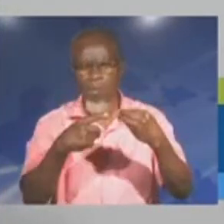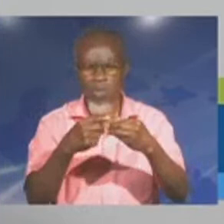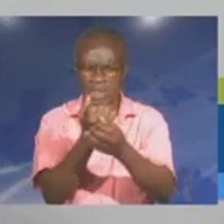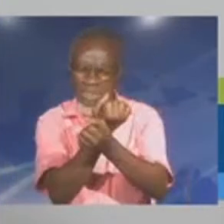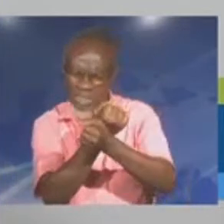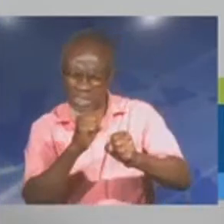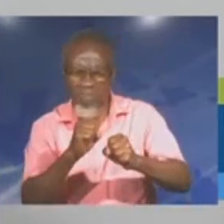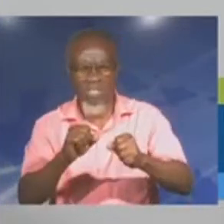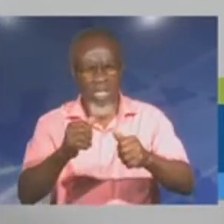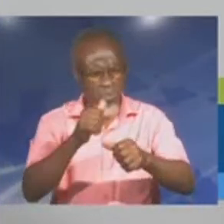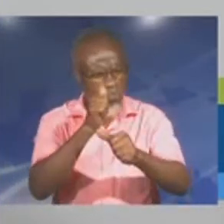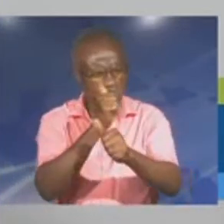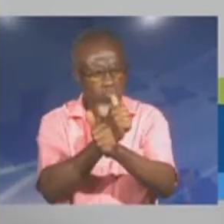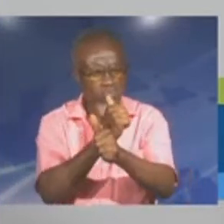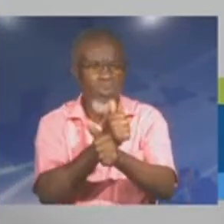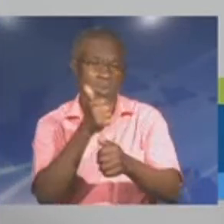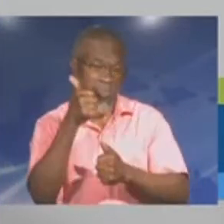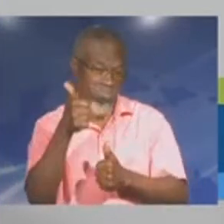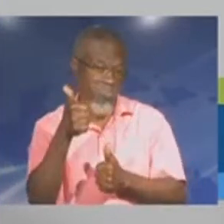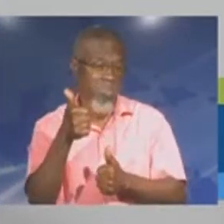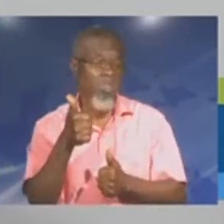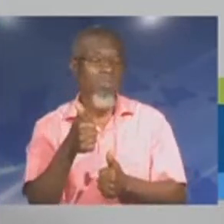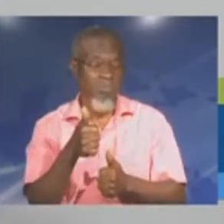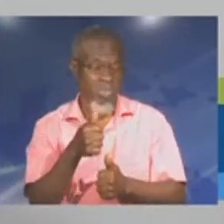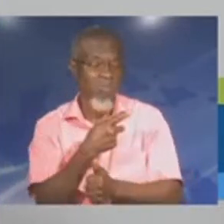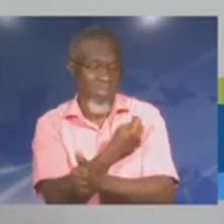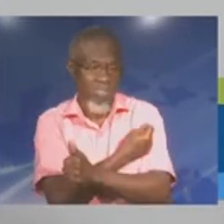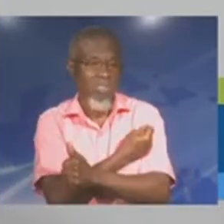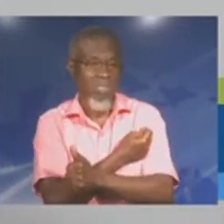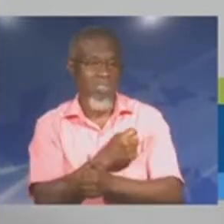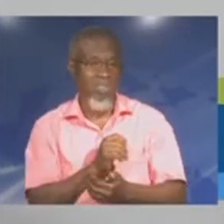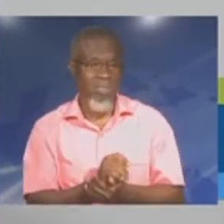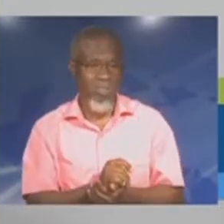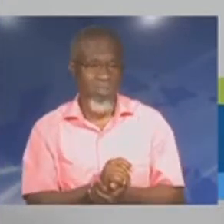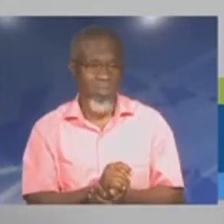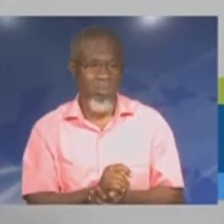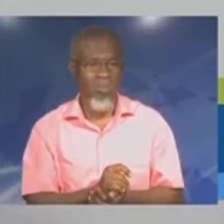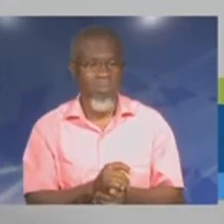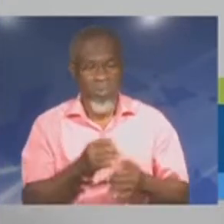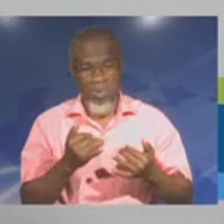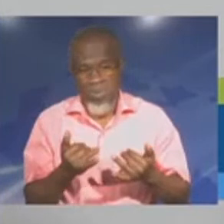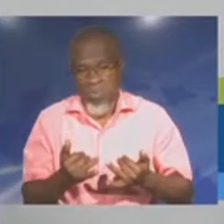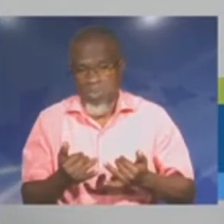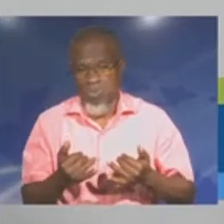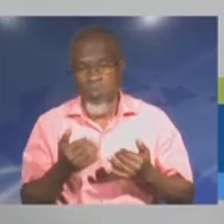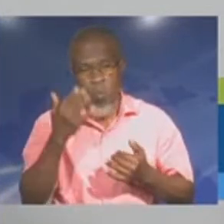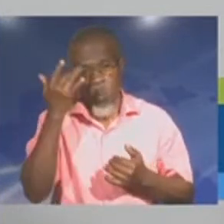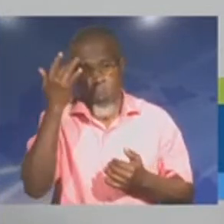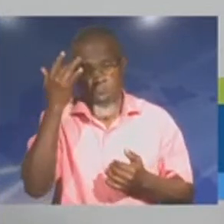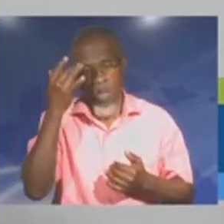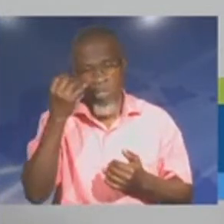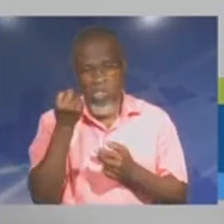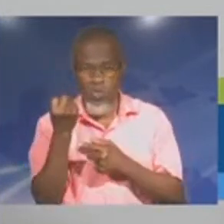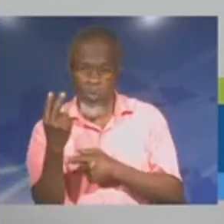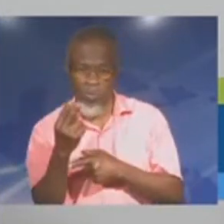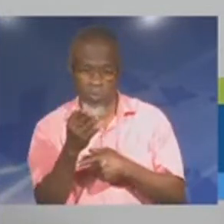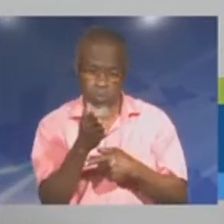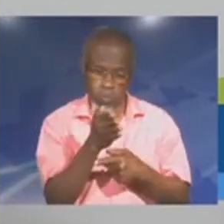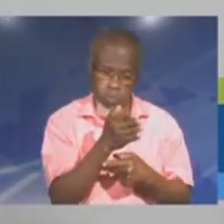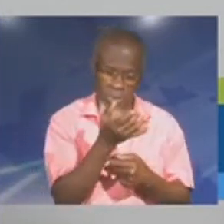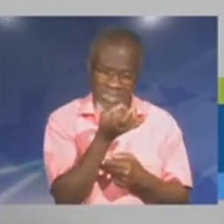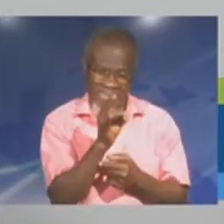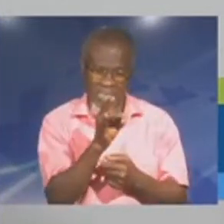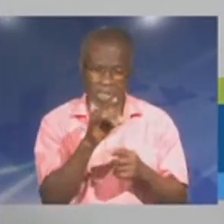cohort. What happened, and one of the reasons why the 12 to 18 vaccine did not go as planned, is